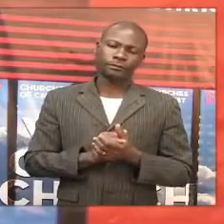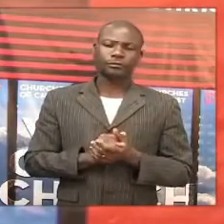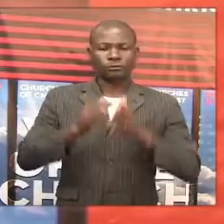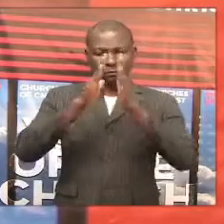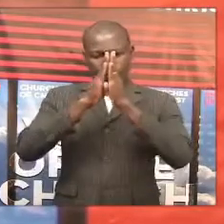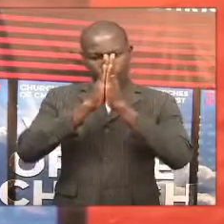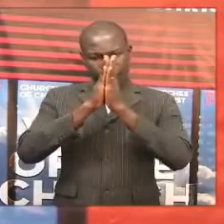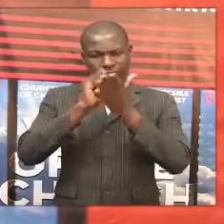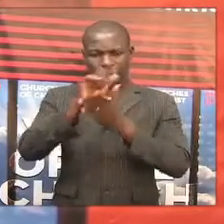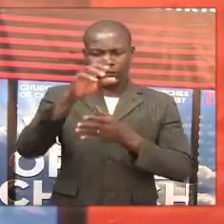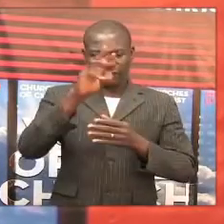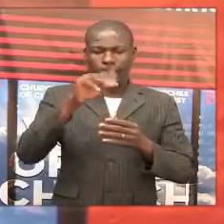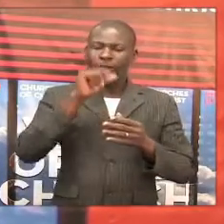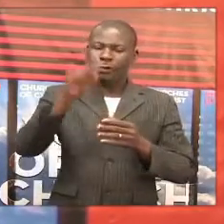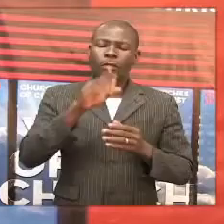or on the Sabbath.